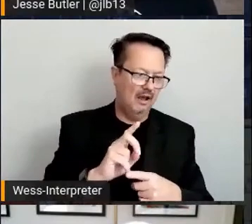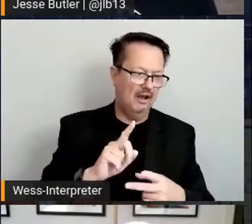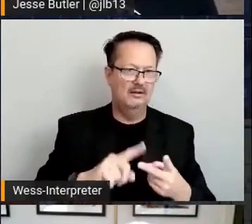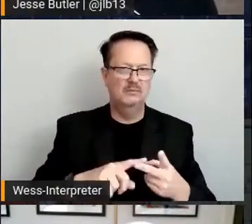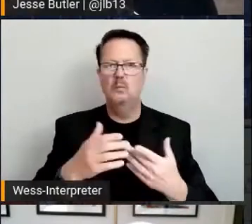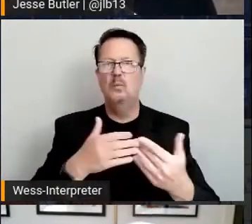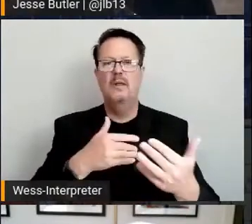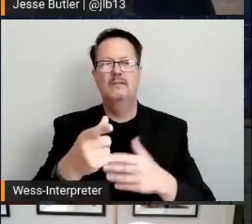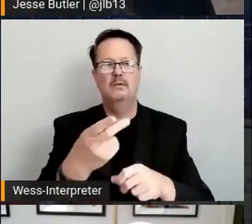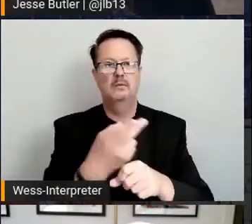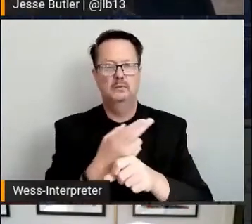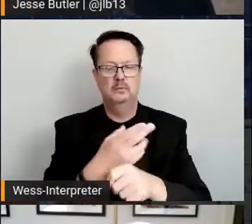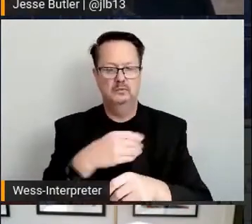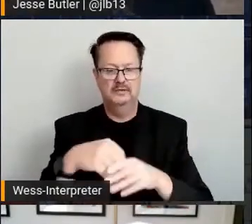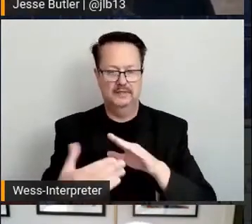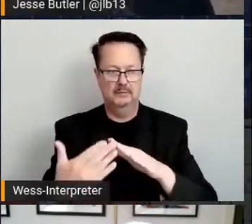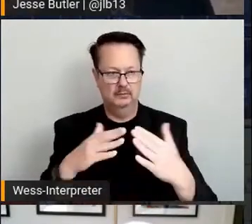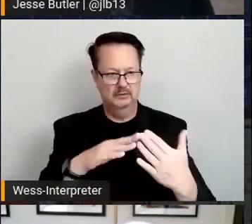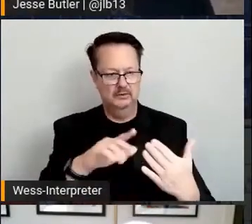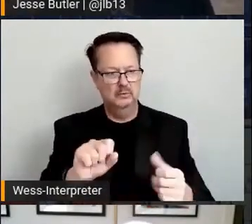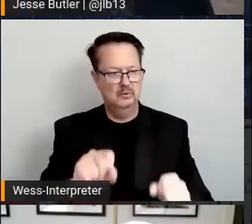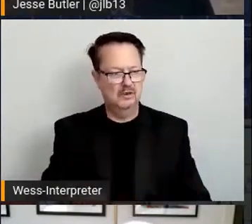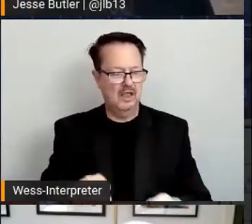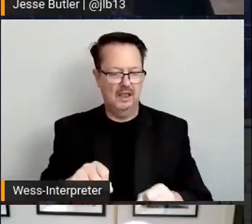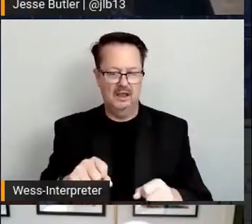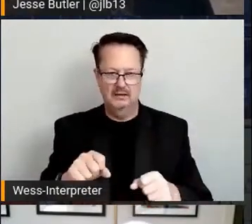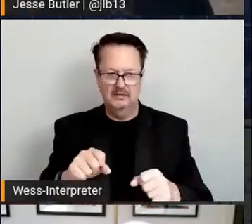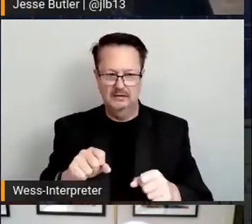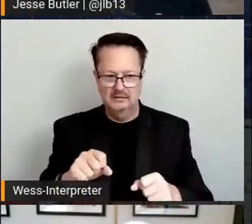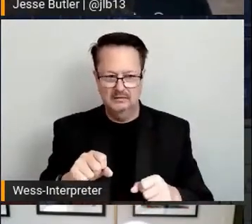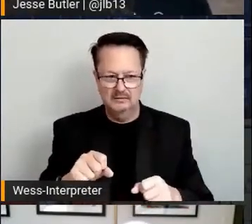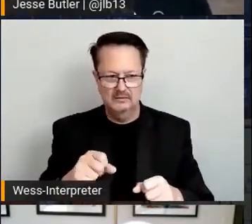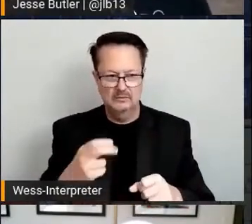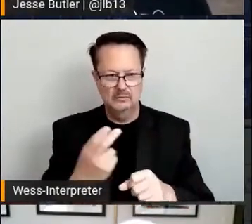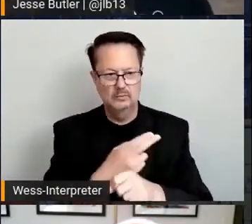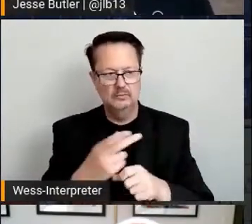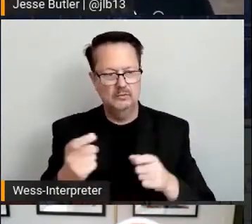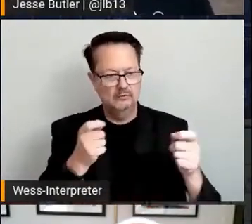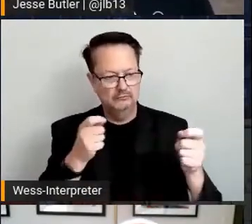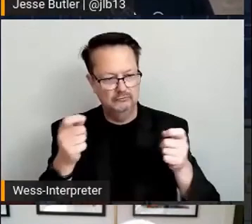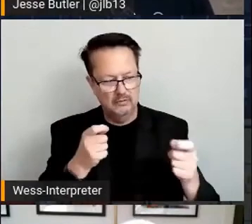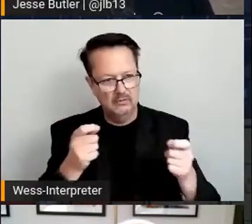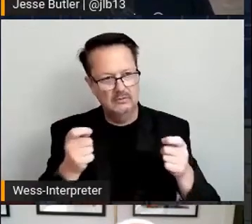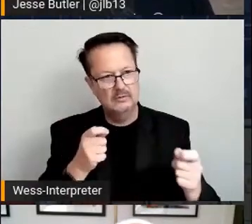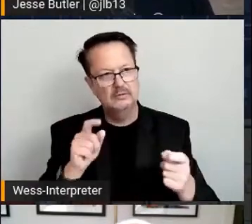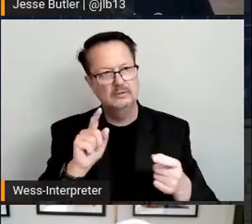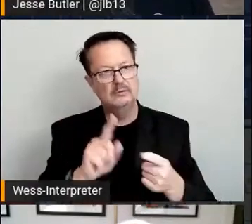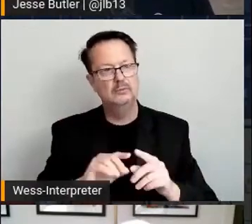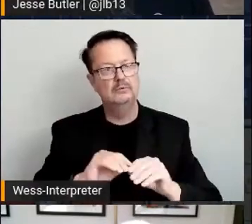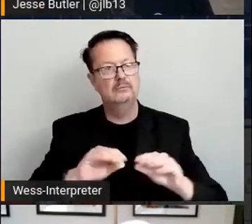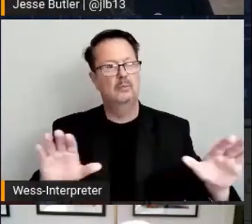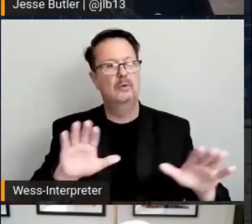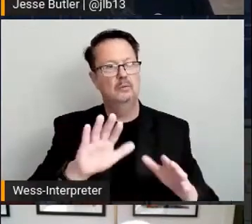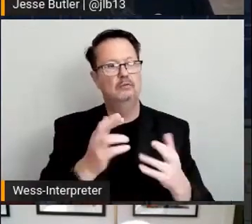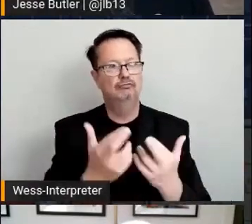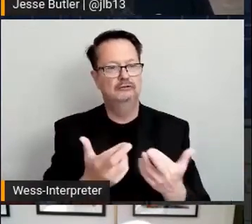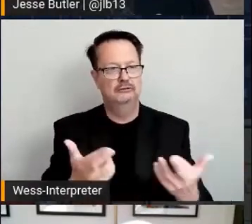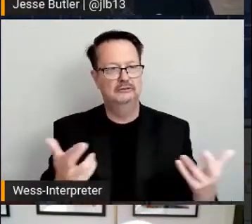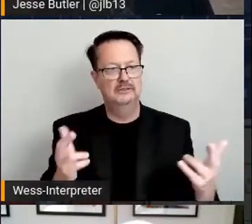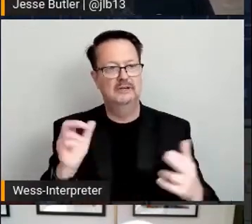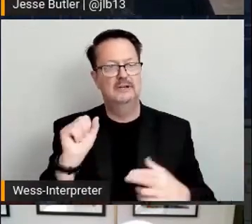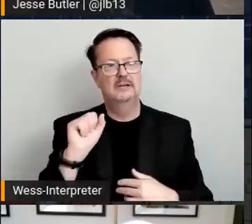for Kubernetes. You can spin ACK controllers and use them to deploy your resources.